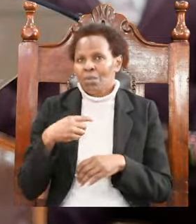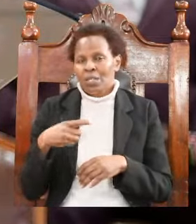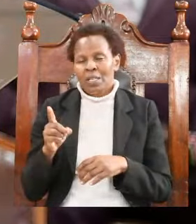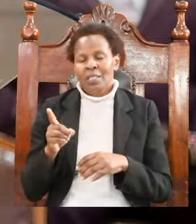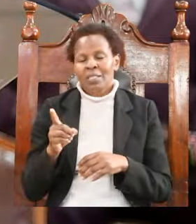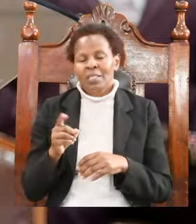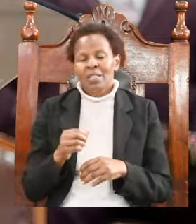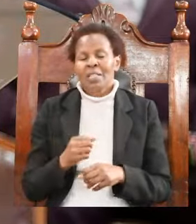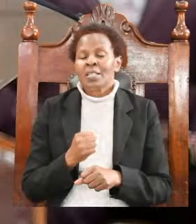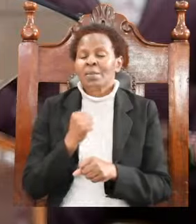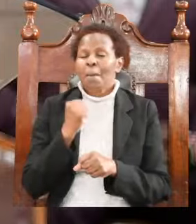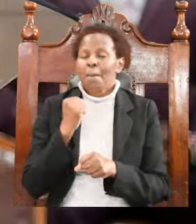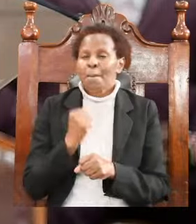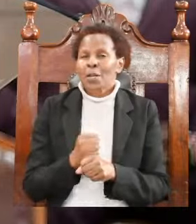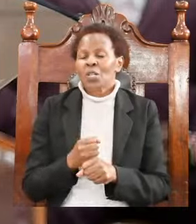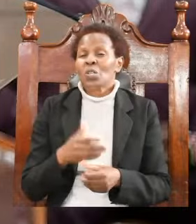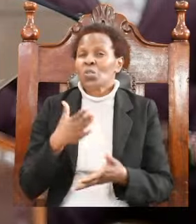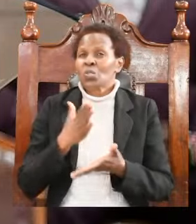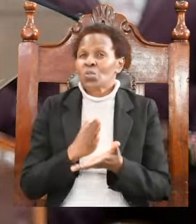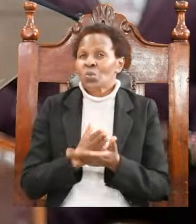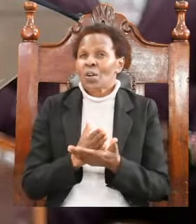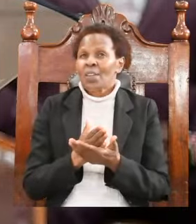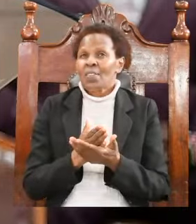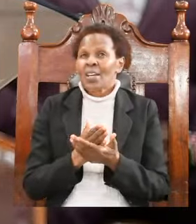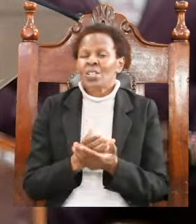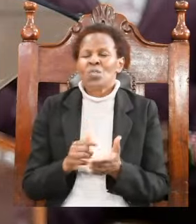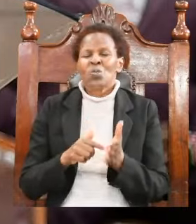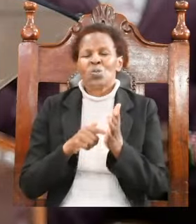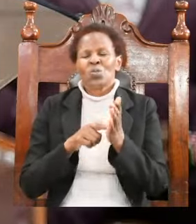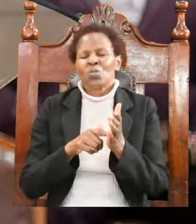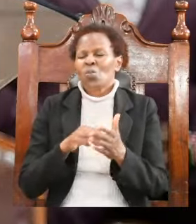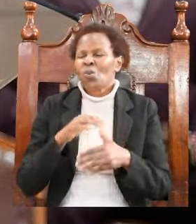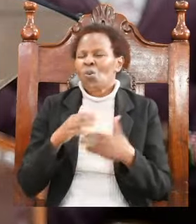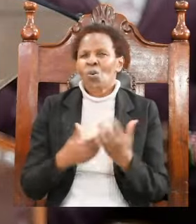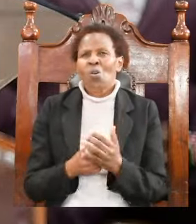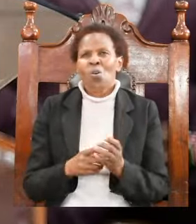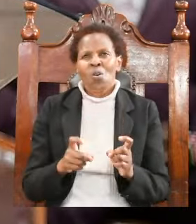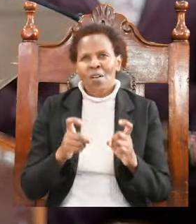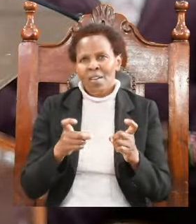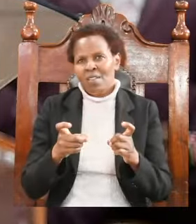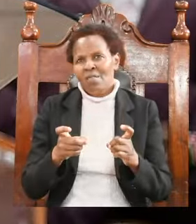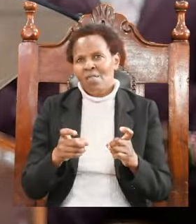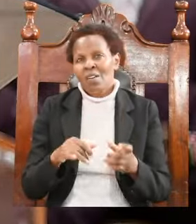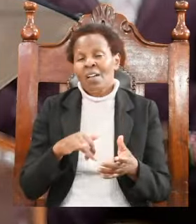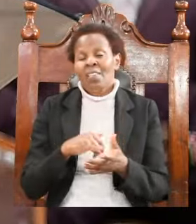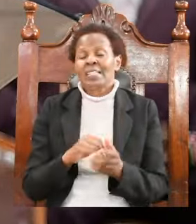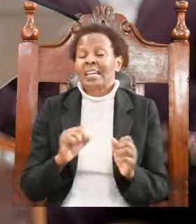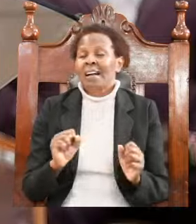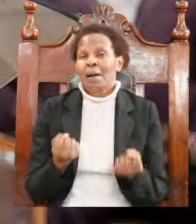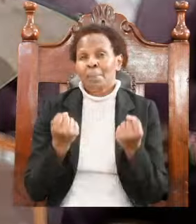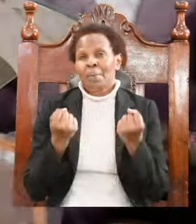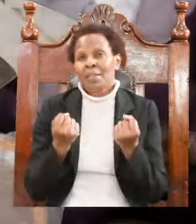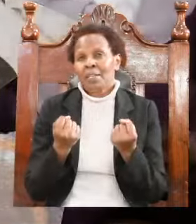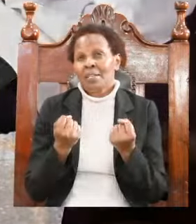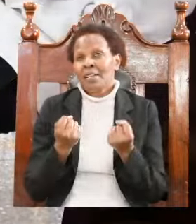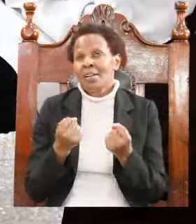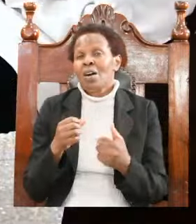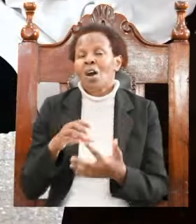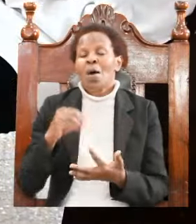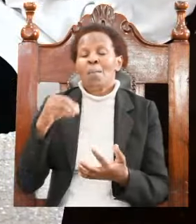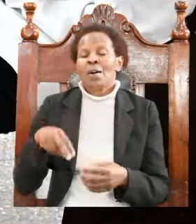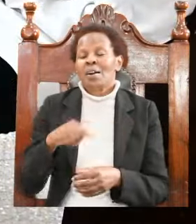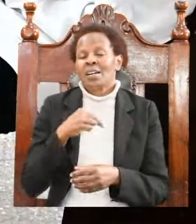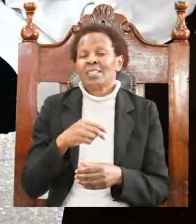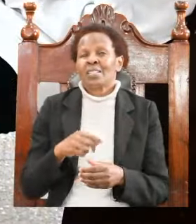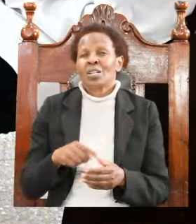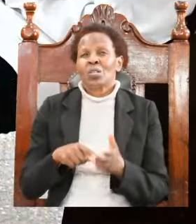make sure that you're able to expose the rotten society, the sin that is happening amidst us. We are able to